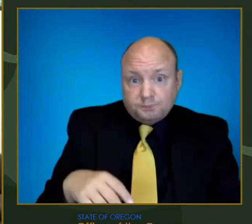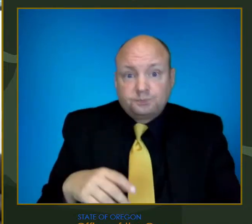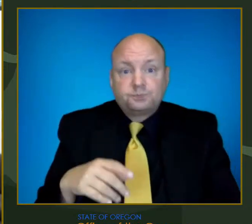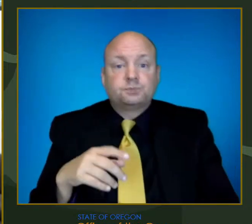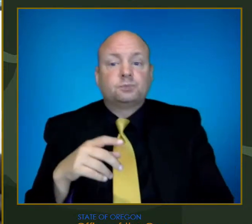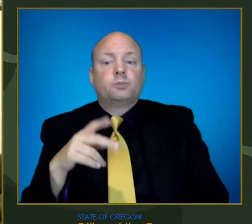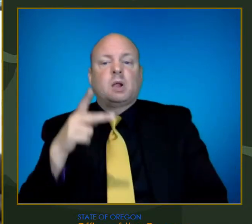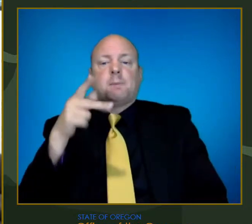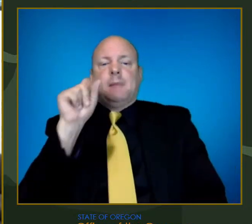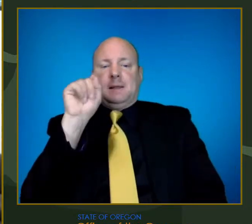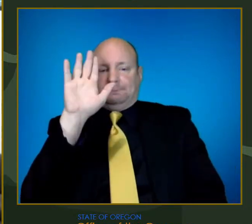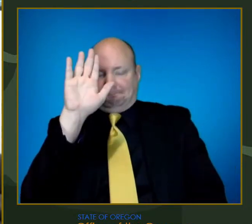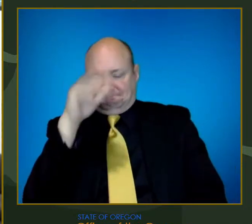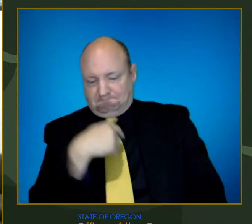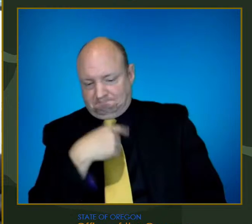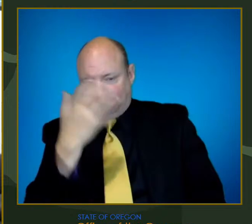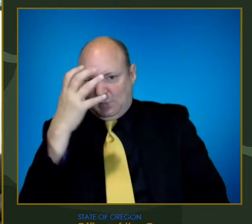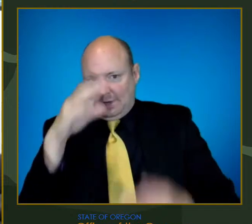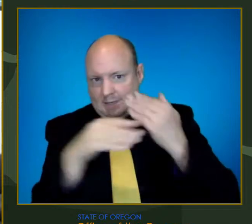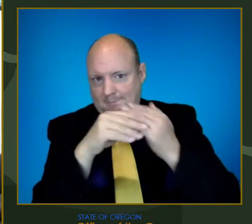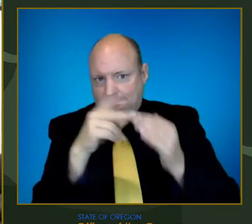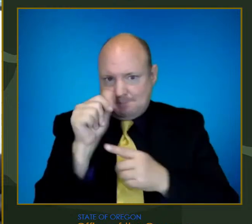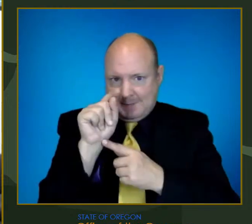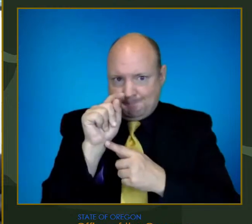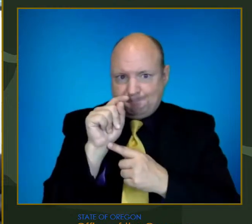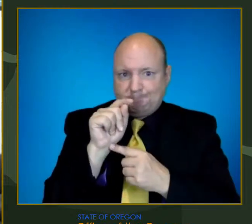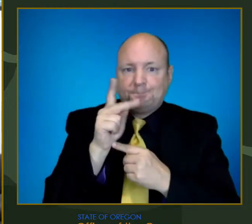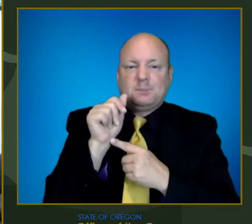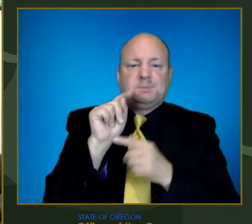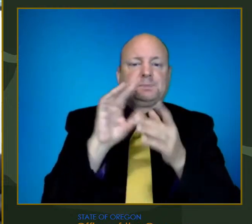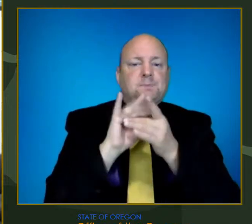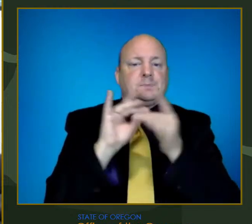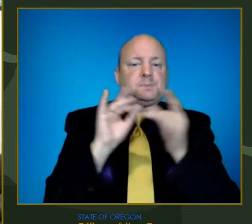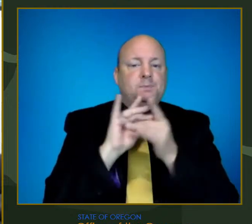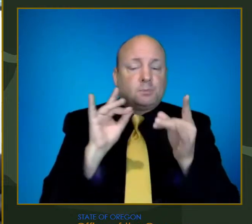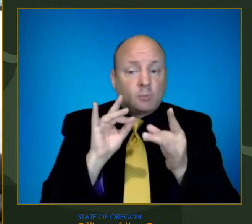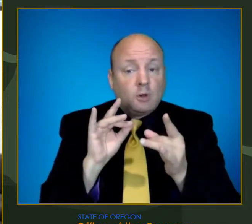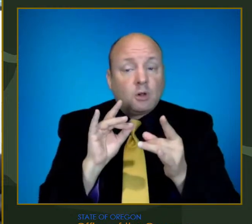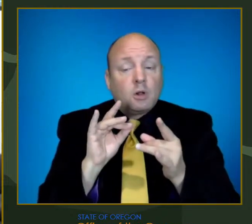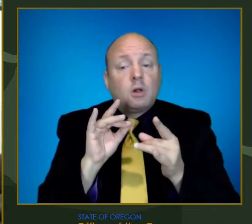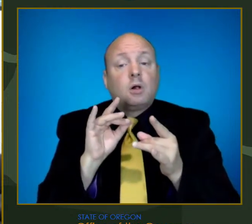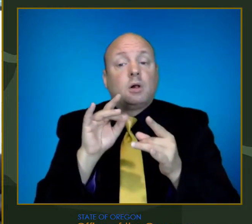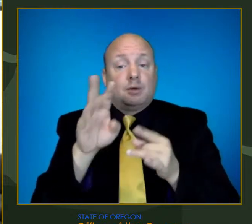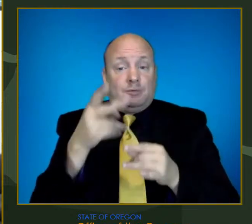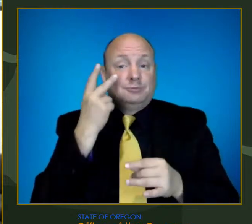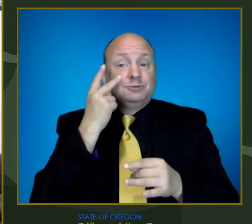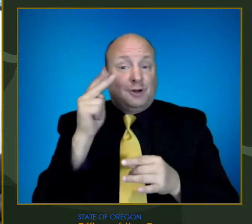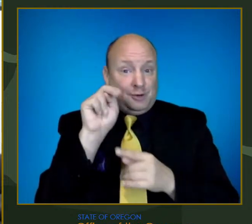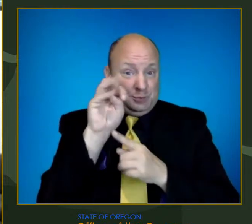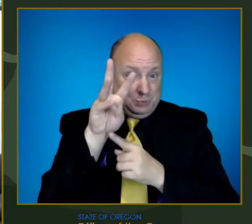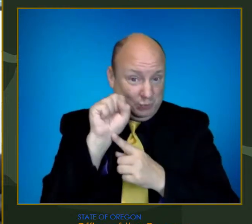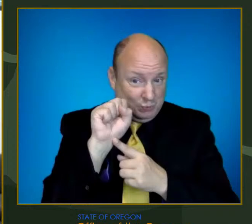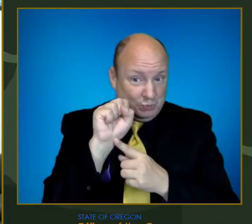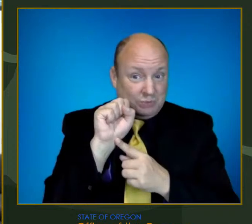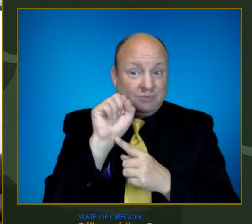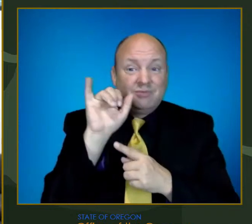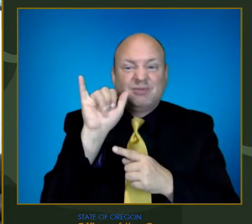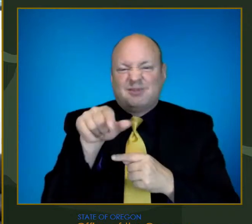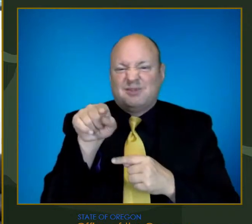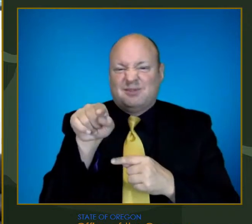let Dr. Seidlinger bat cleanup. We also have the news that the administration is preparing to